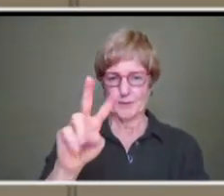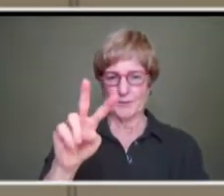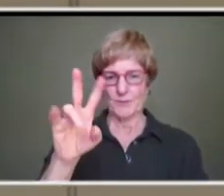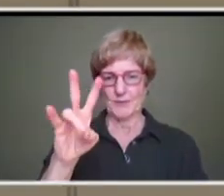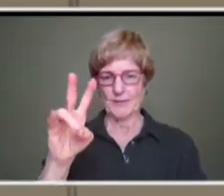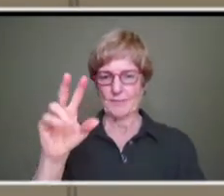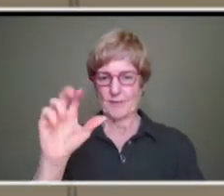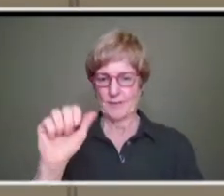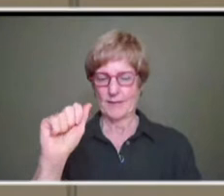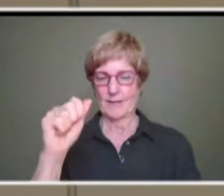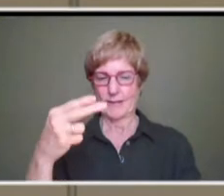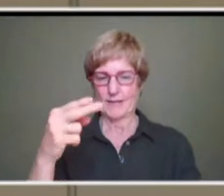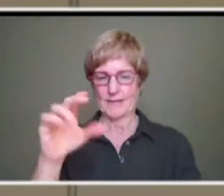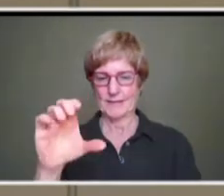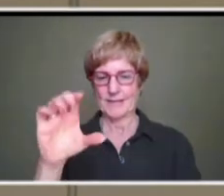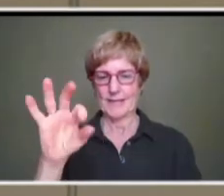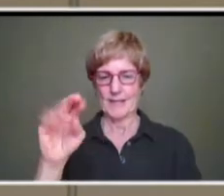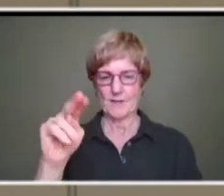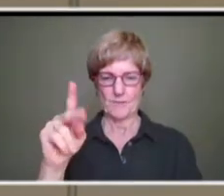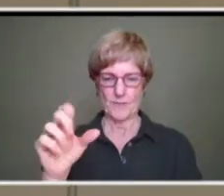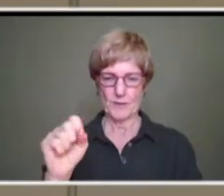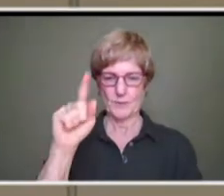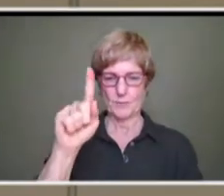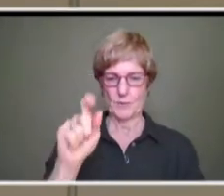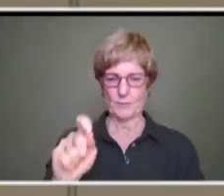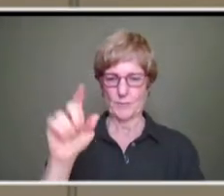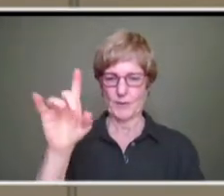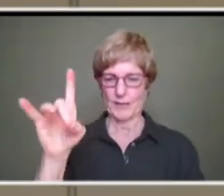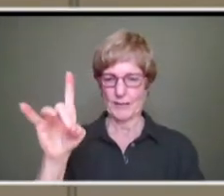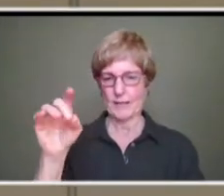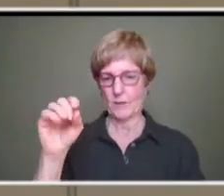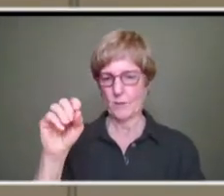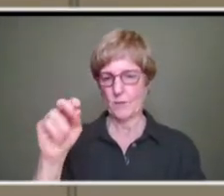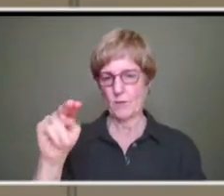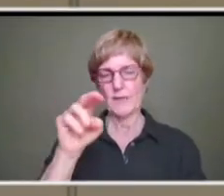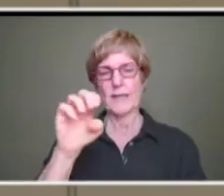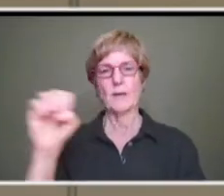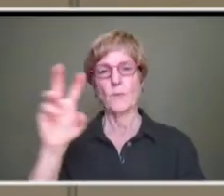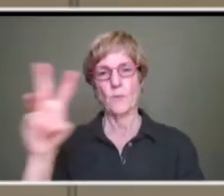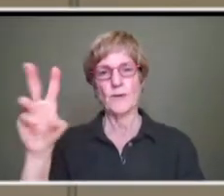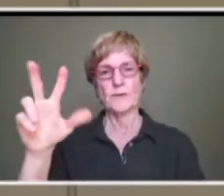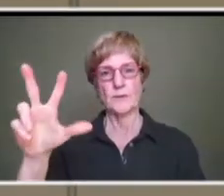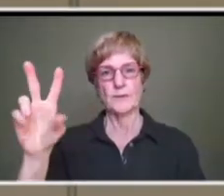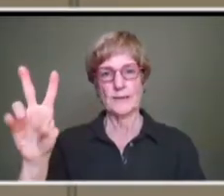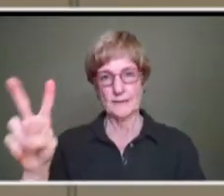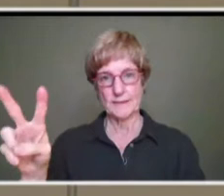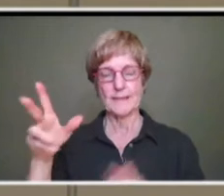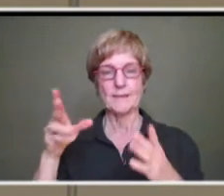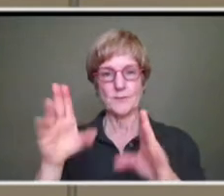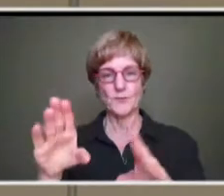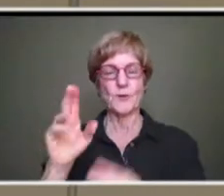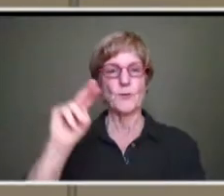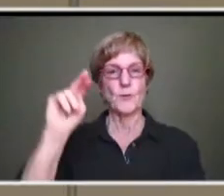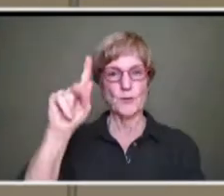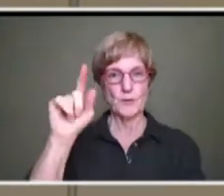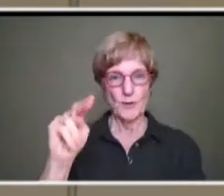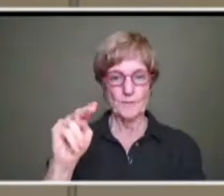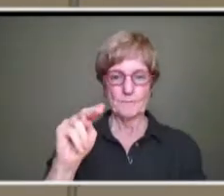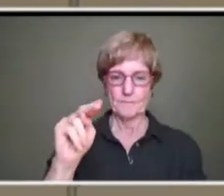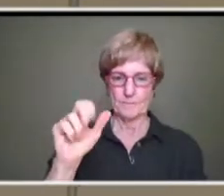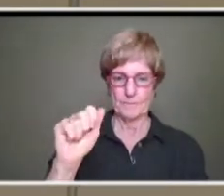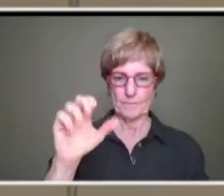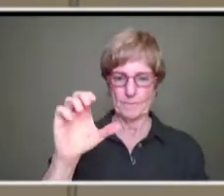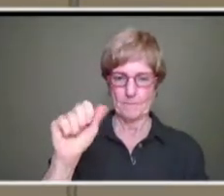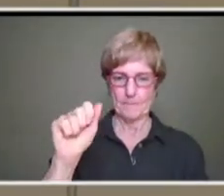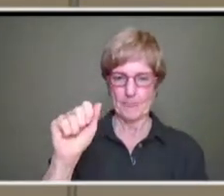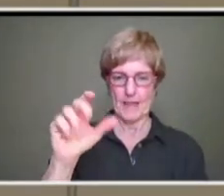on approximately 1.88 Acres located on the east side of West 32nd Street and North of North Tryon Street and West of a condo Avenue in